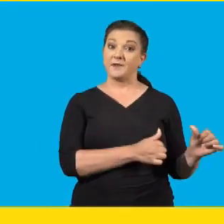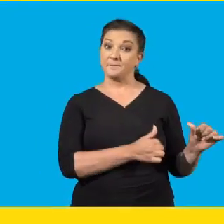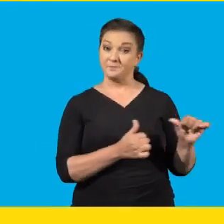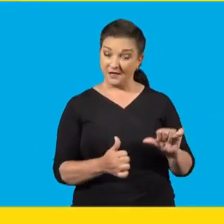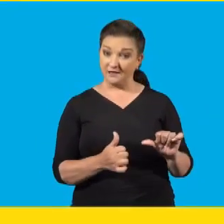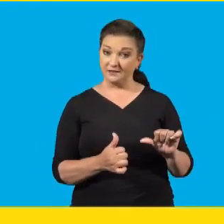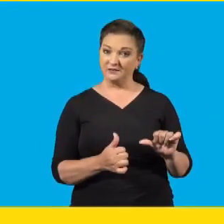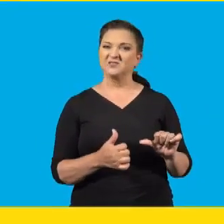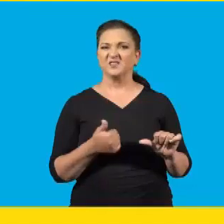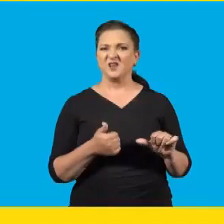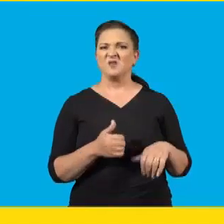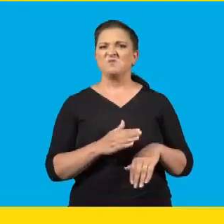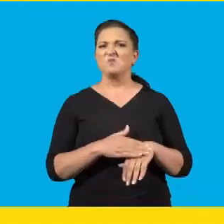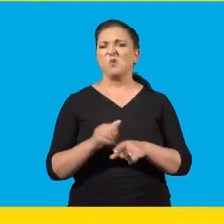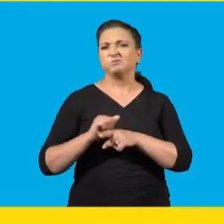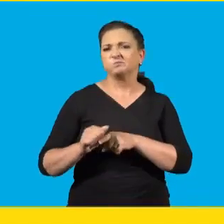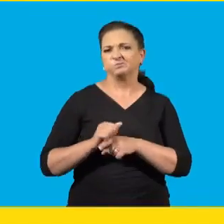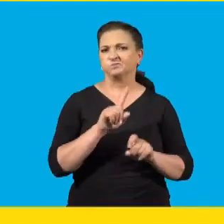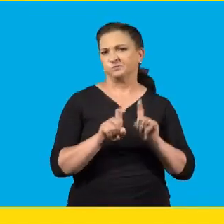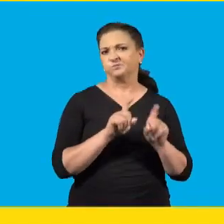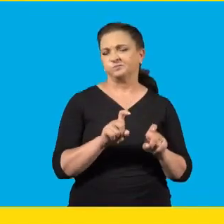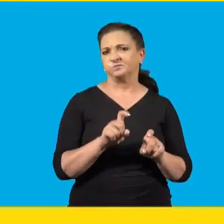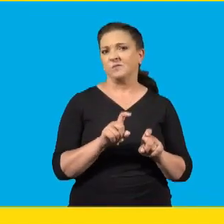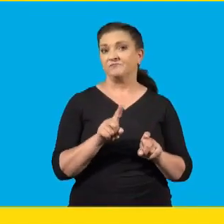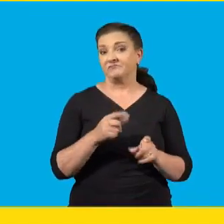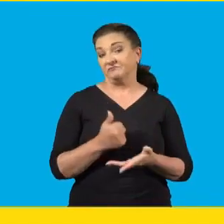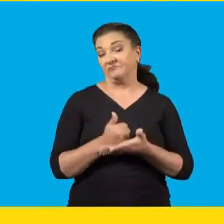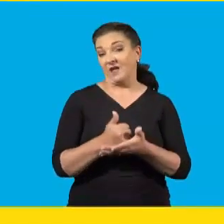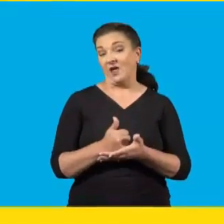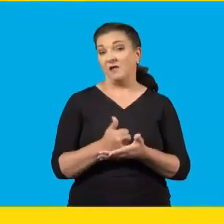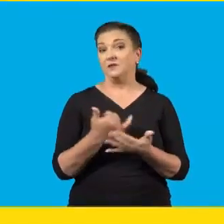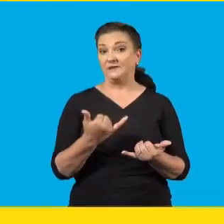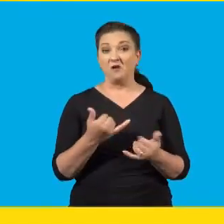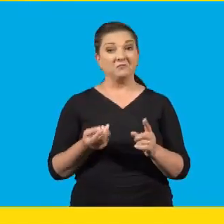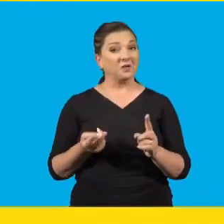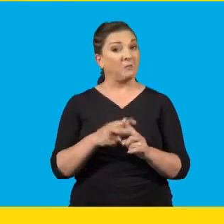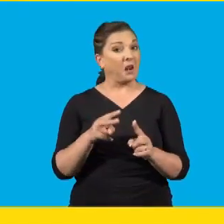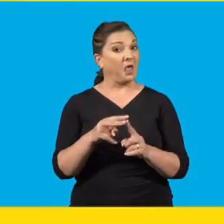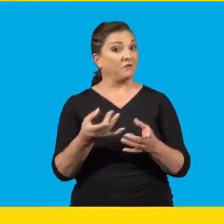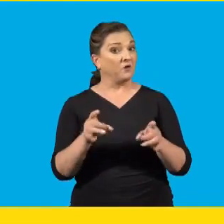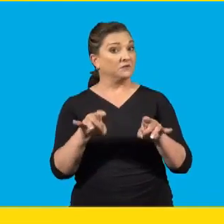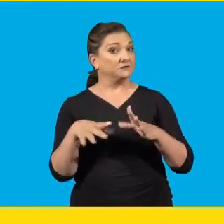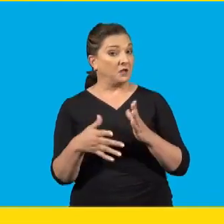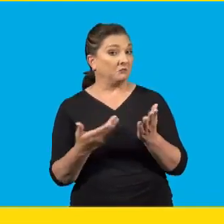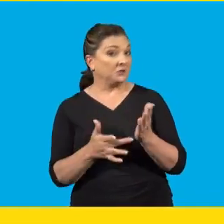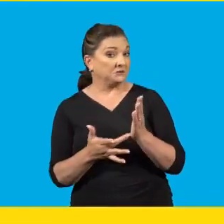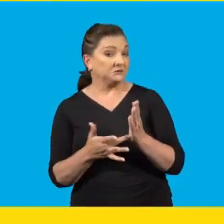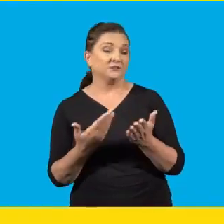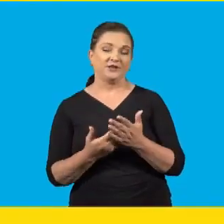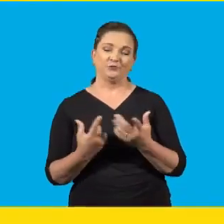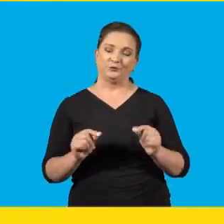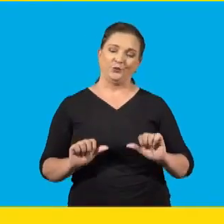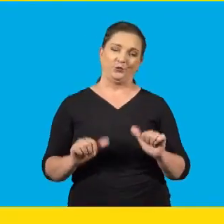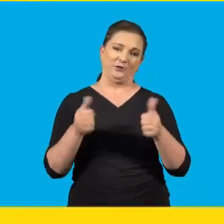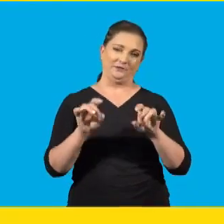come back, we are going to look at more practice questions to help you apply your exam techniques so that you do